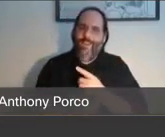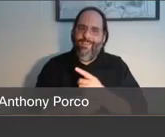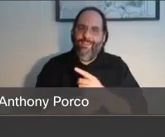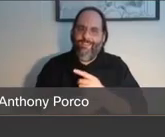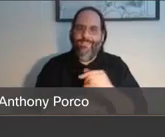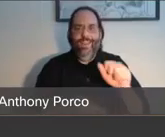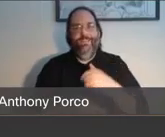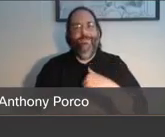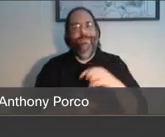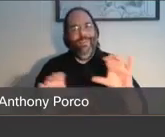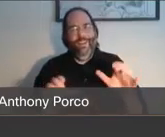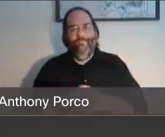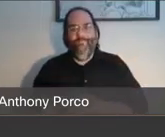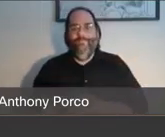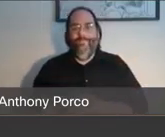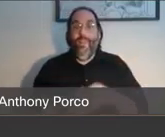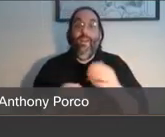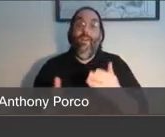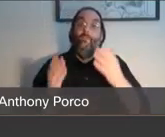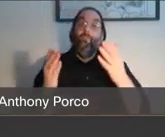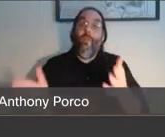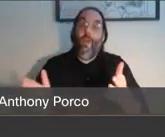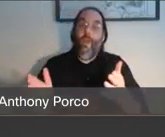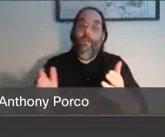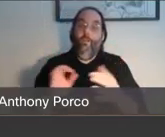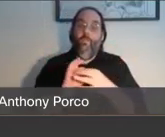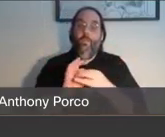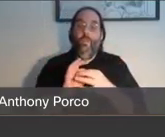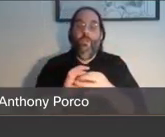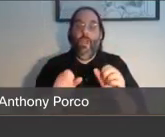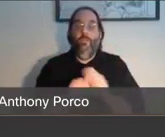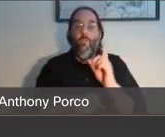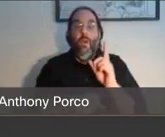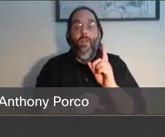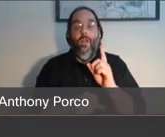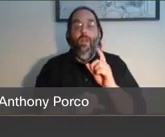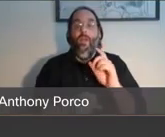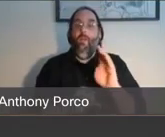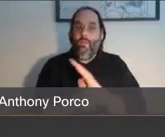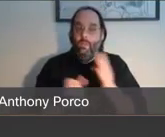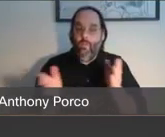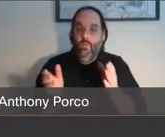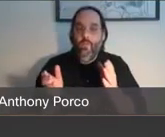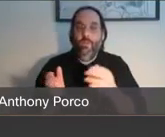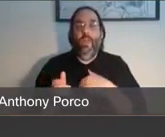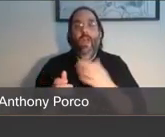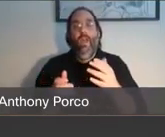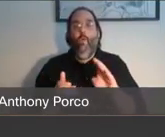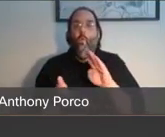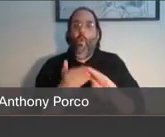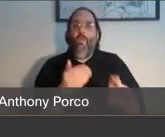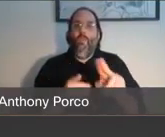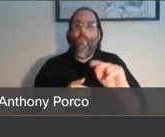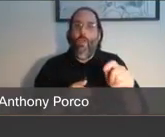Yes, we did. The Providers Relations, Financial Services, Business Services, and the Waiver Unit